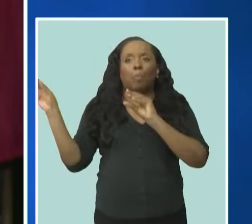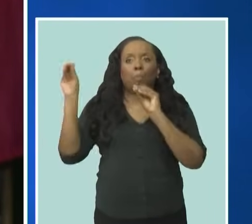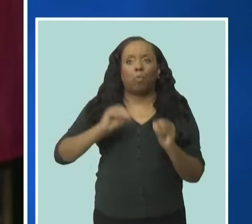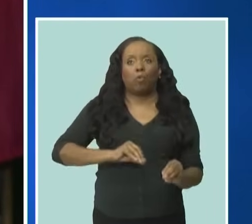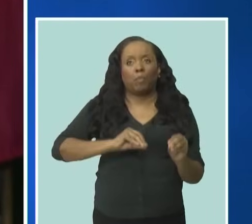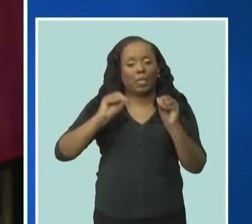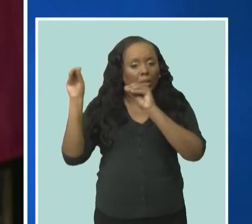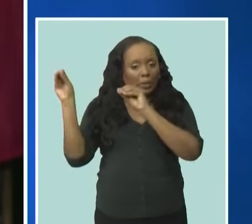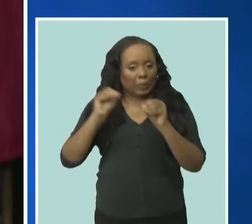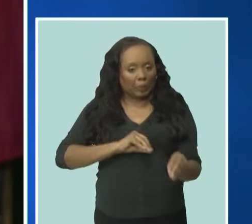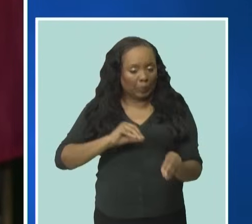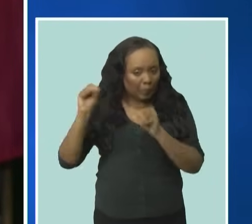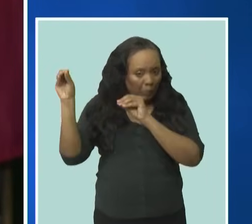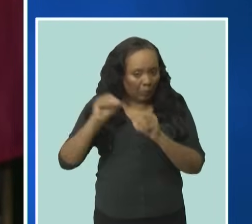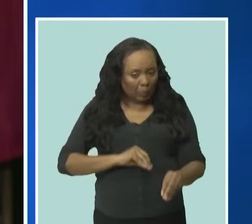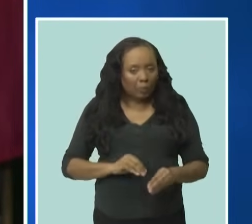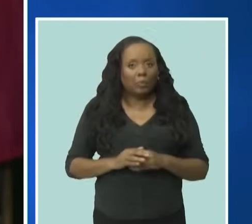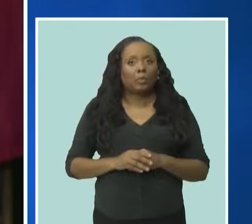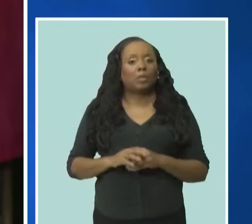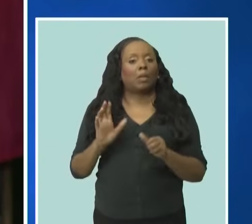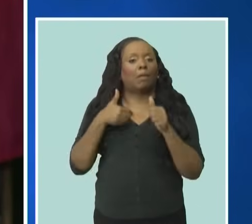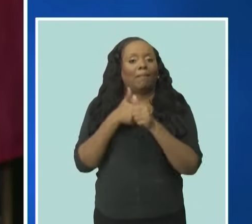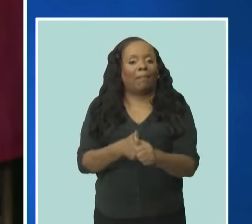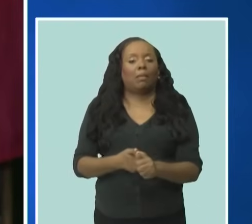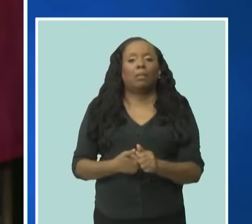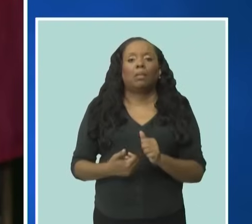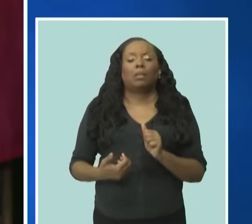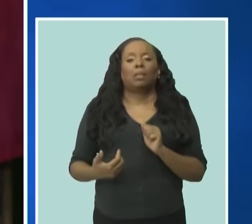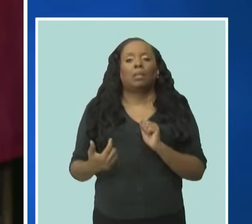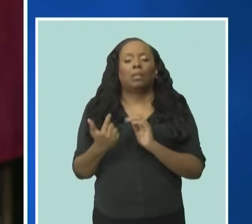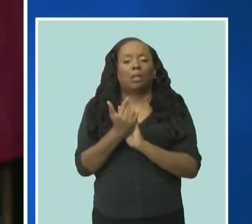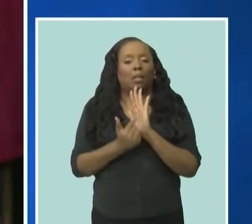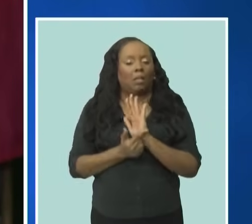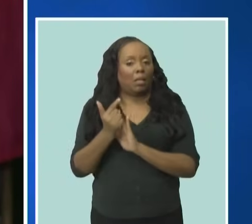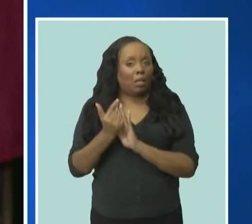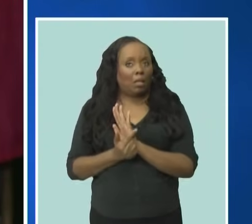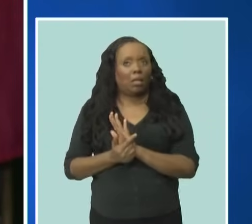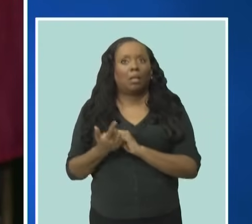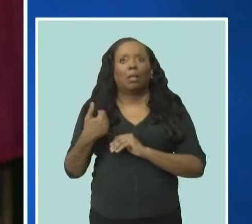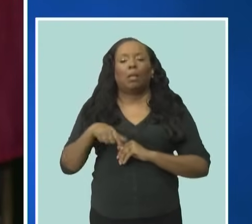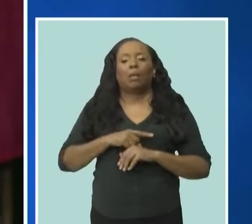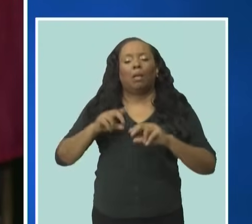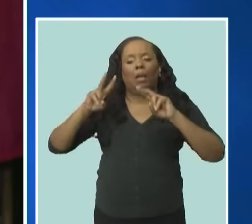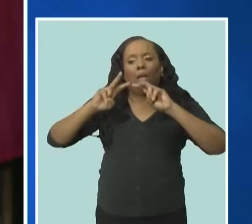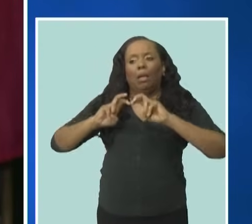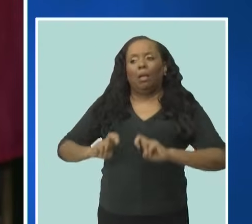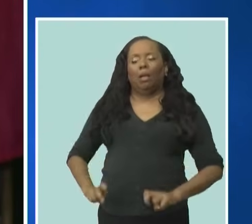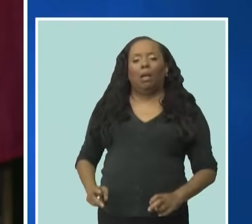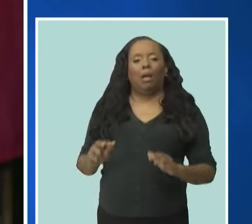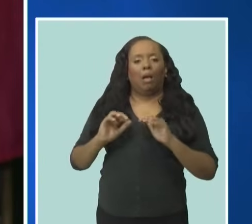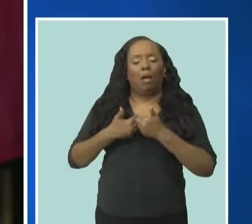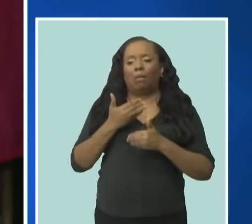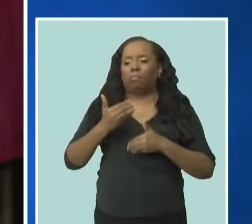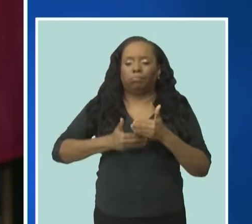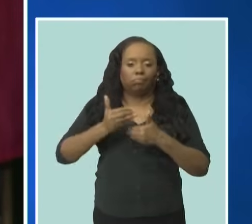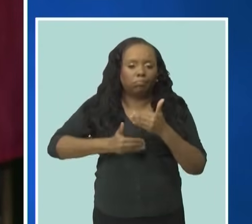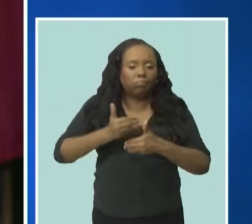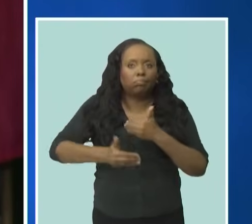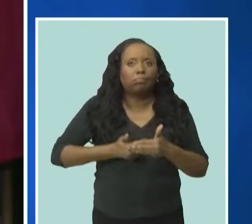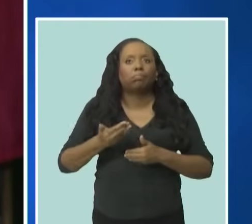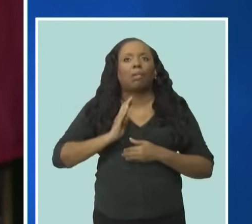accordance with the treaty amendments, and we are also examining ways to speed up our